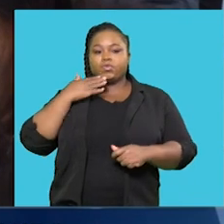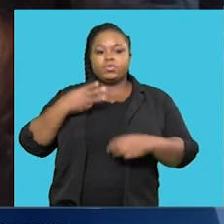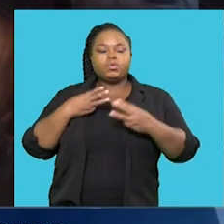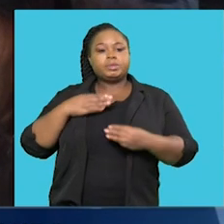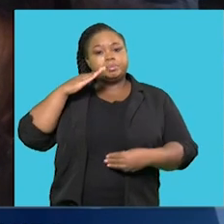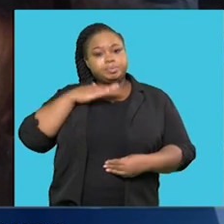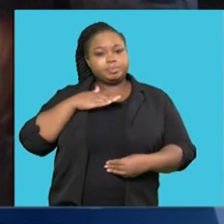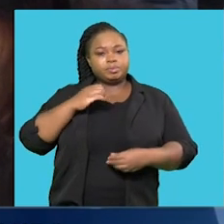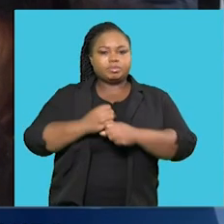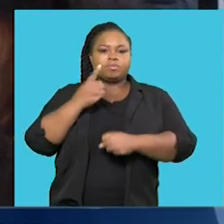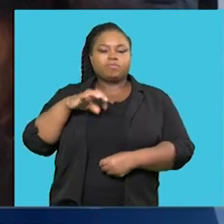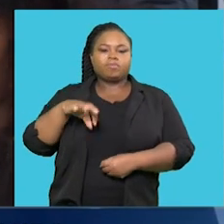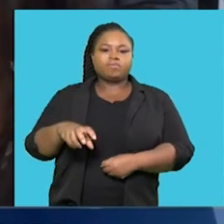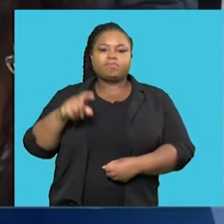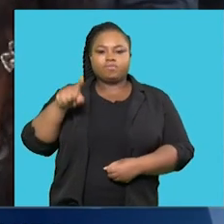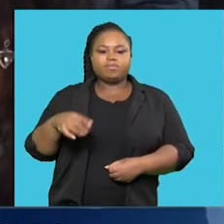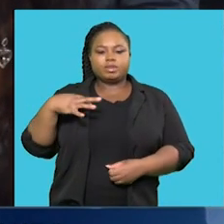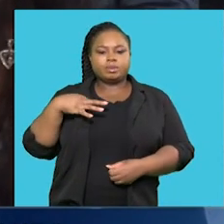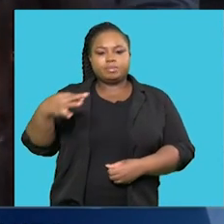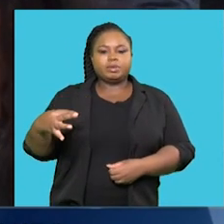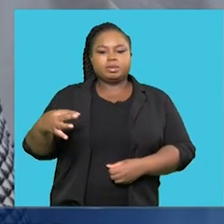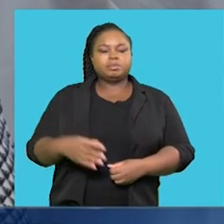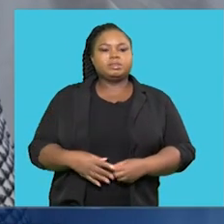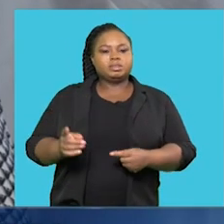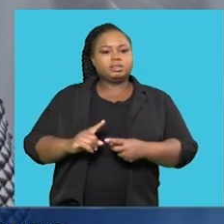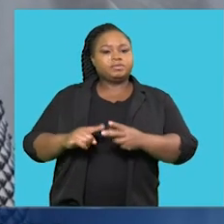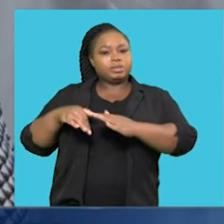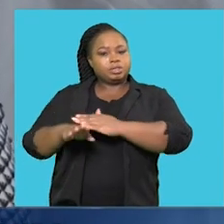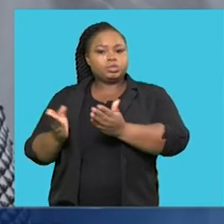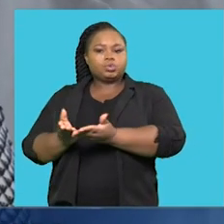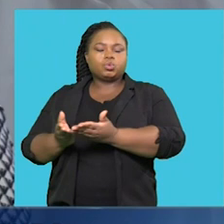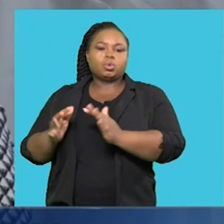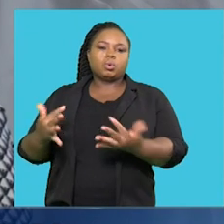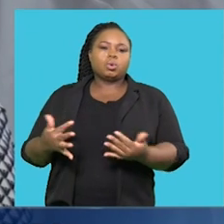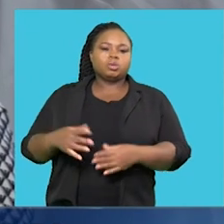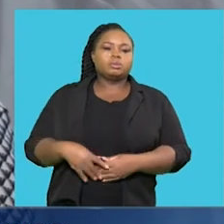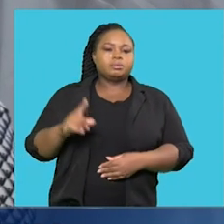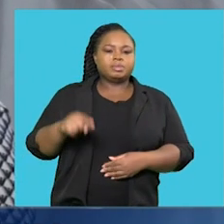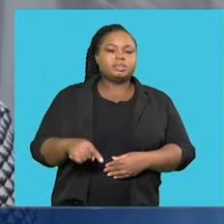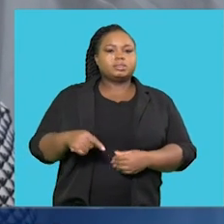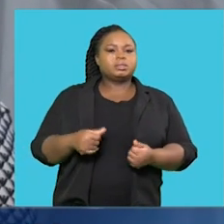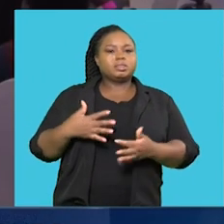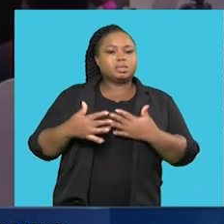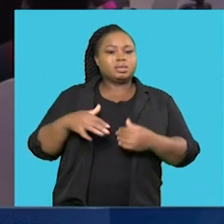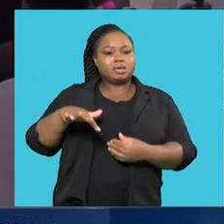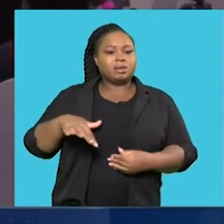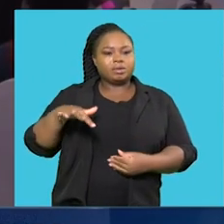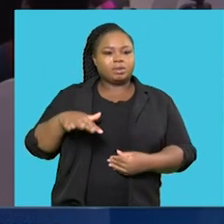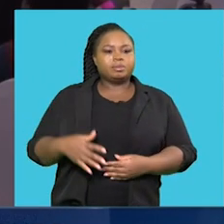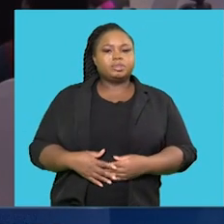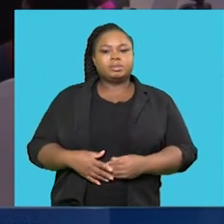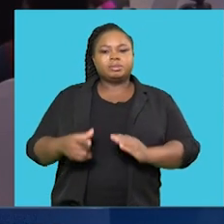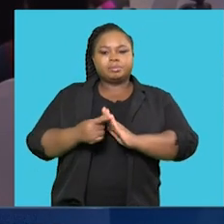kweli phondo ukuba bangenise izicelo zabo kwizikolo okanye iholo zoluntu ezikufutshane nabo.